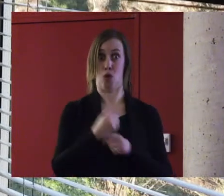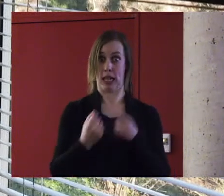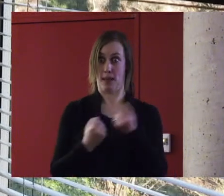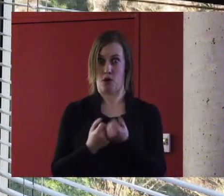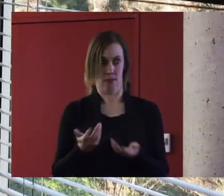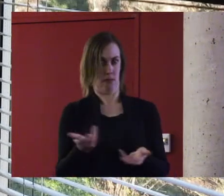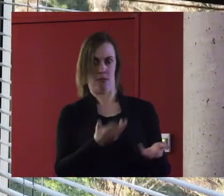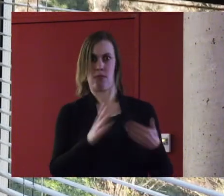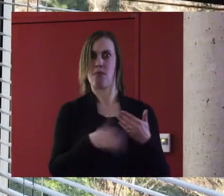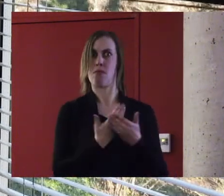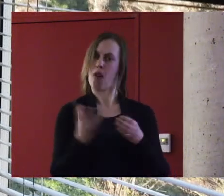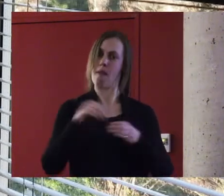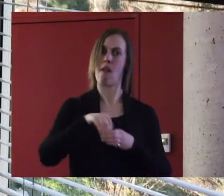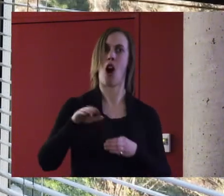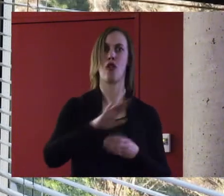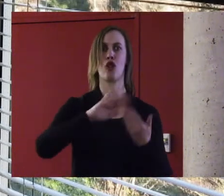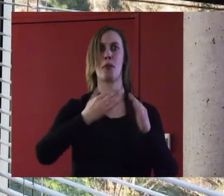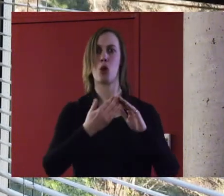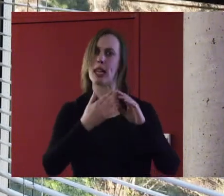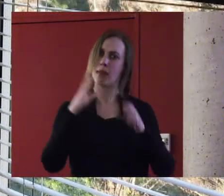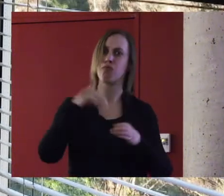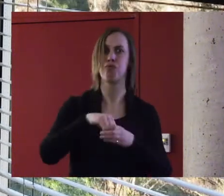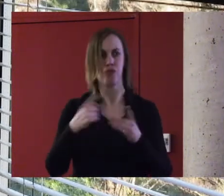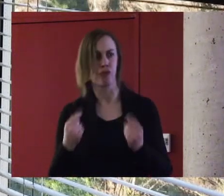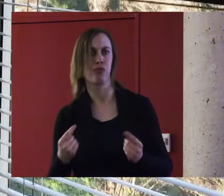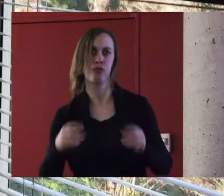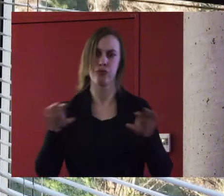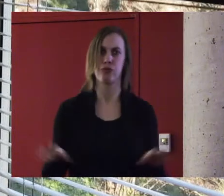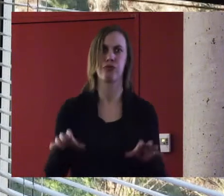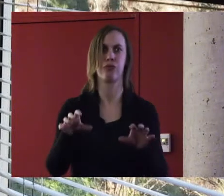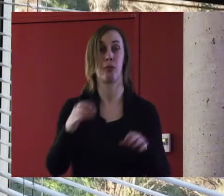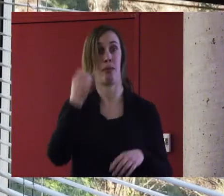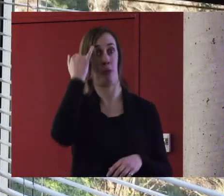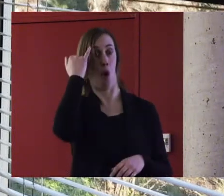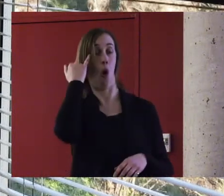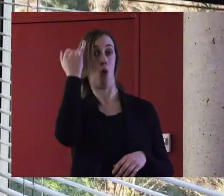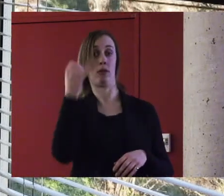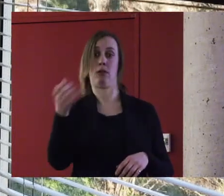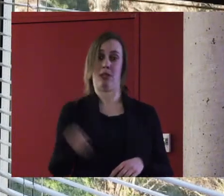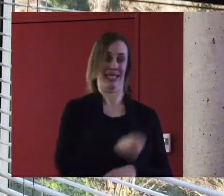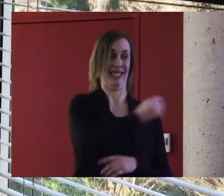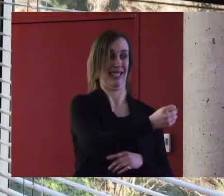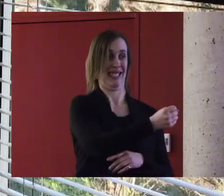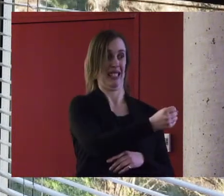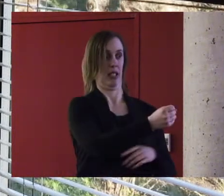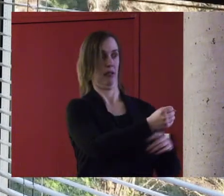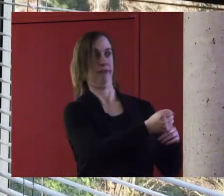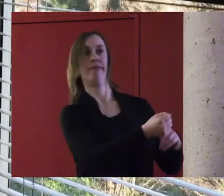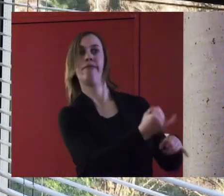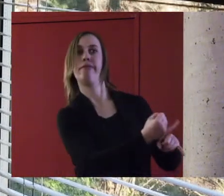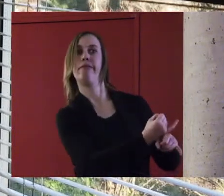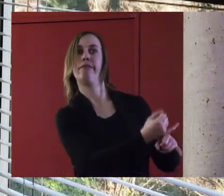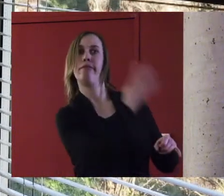valuable lives in the communities. If they were warehoused and hidden away, it would be all of our